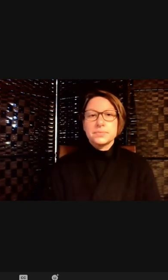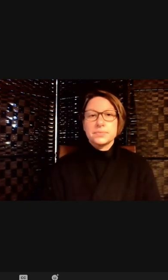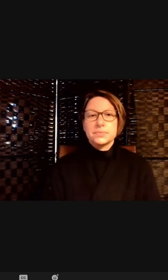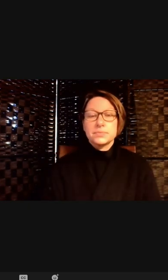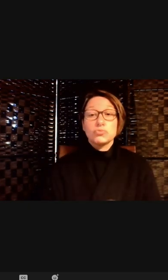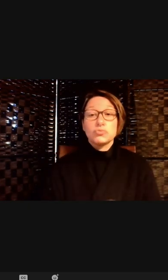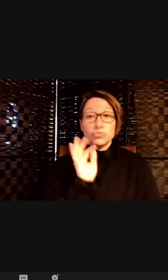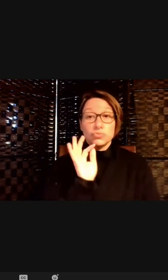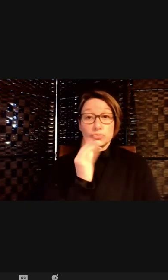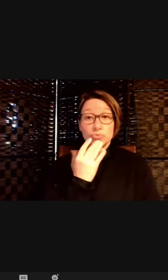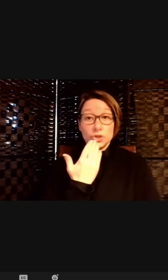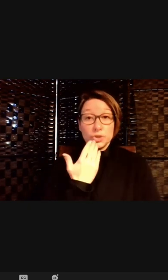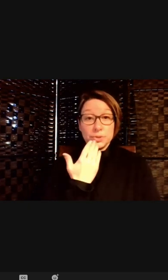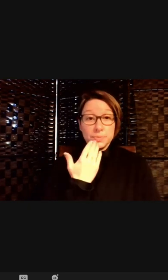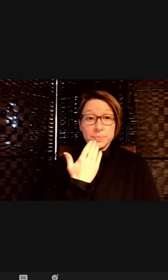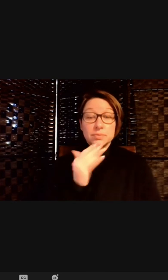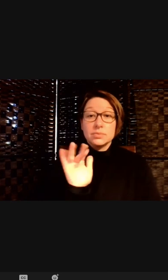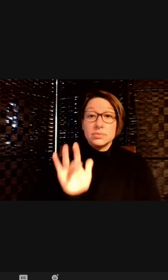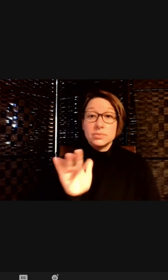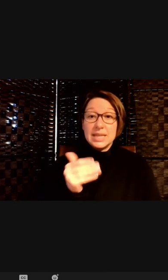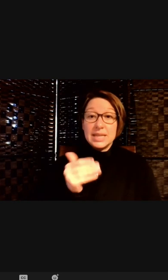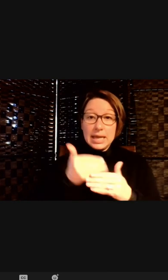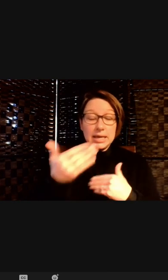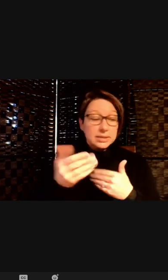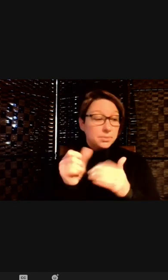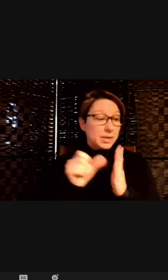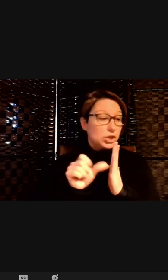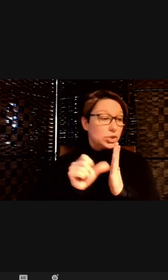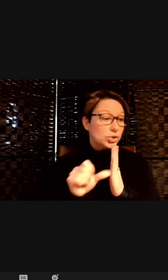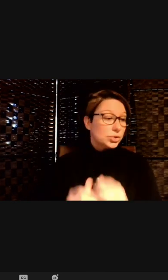Good job. Go ahead and press the next page.